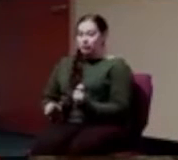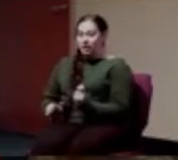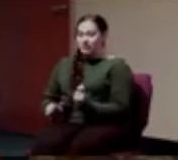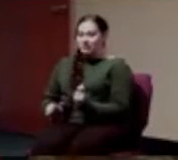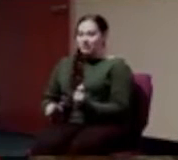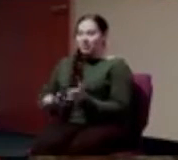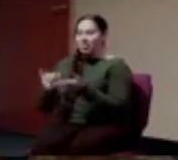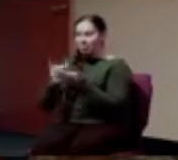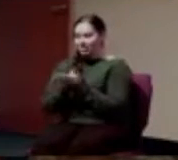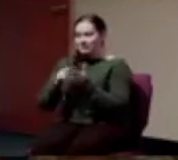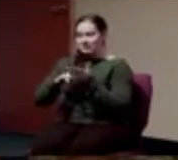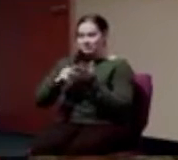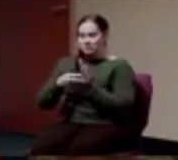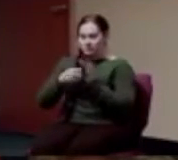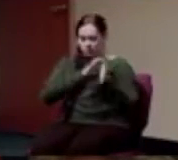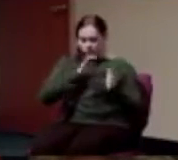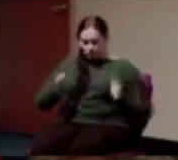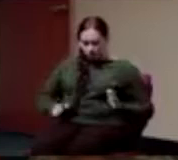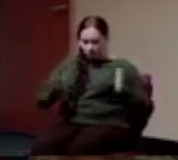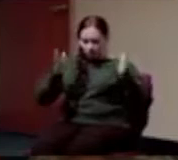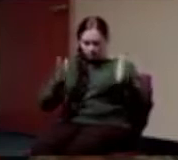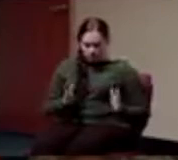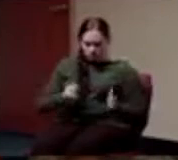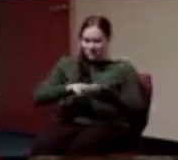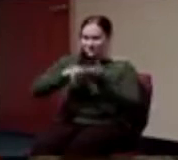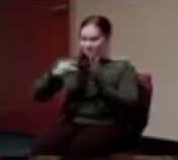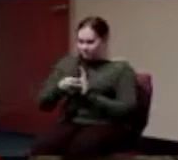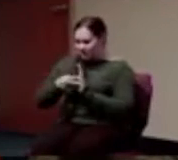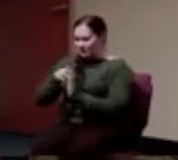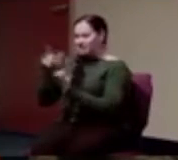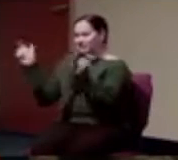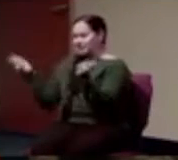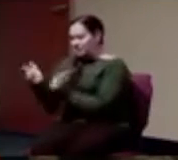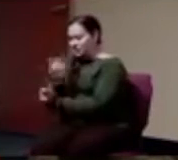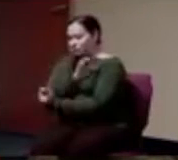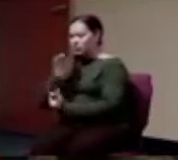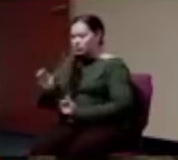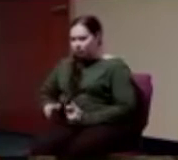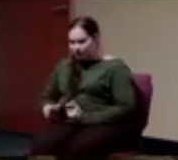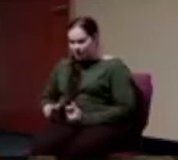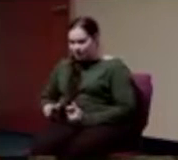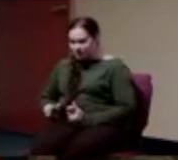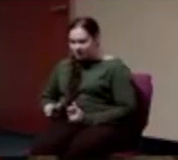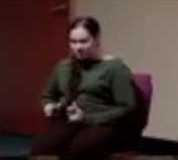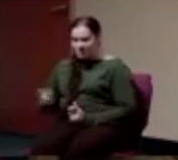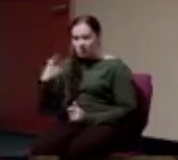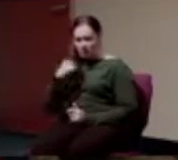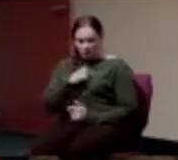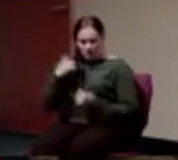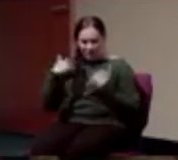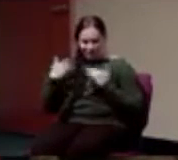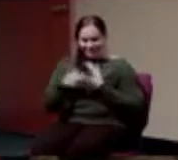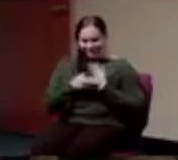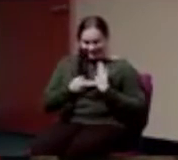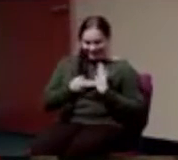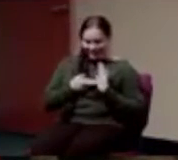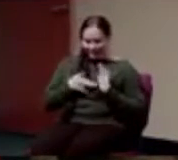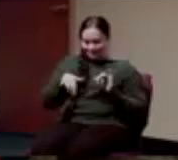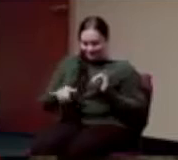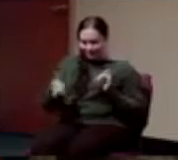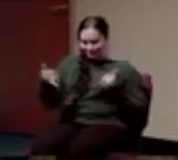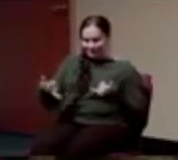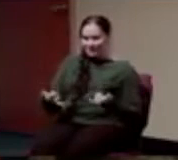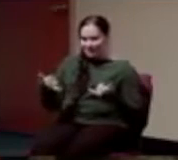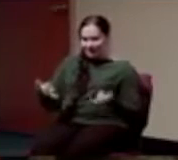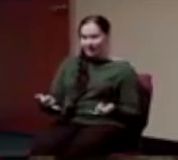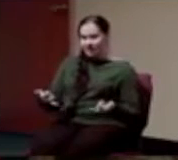Christian. That's how they lumped them all together. These are just people trying to be like Jesus. And that's the name that we all have for ourselves today. So church,